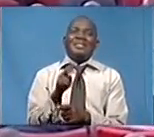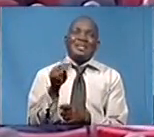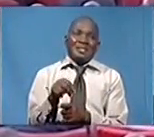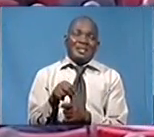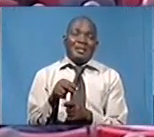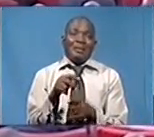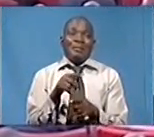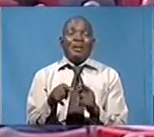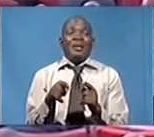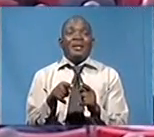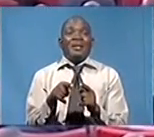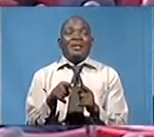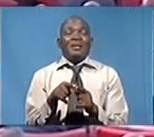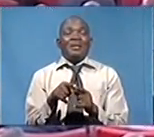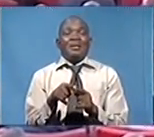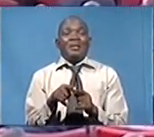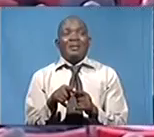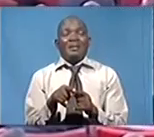FO and fingerprint,